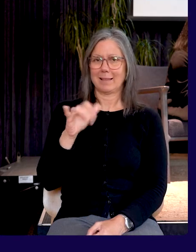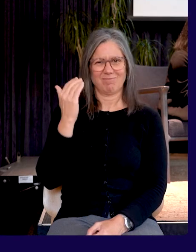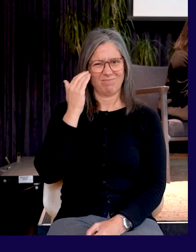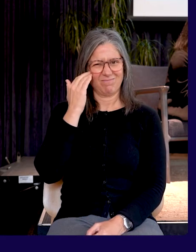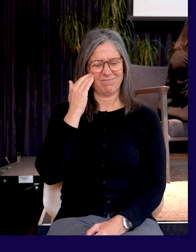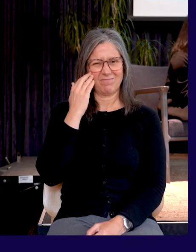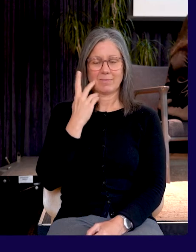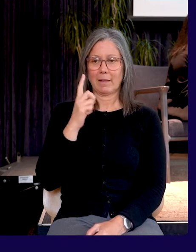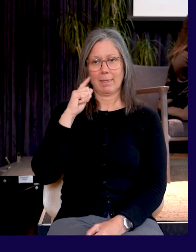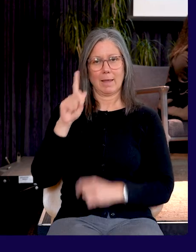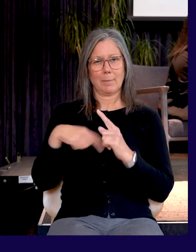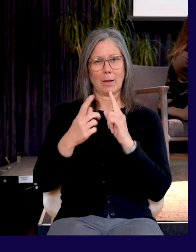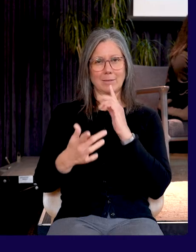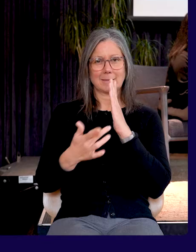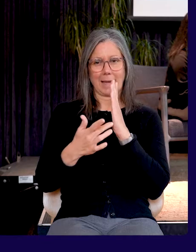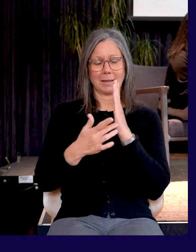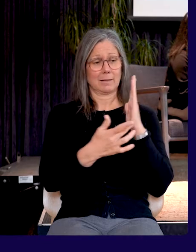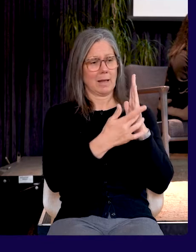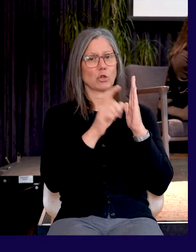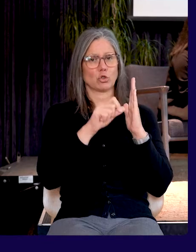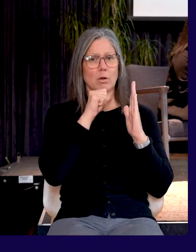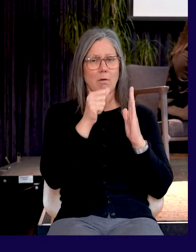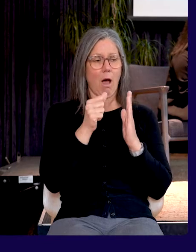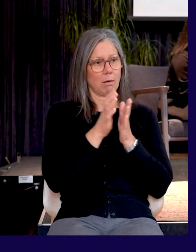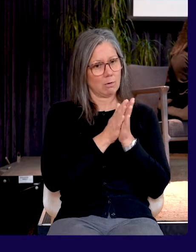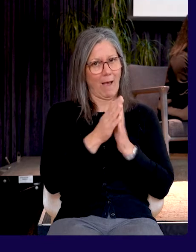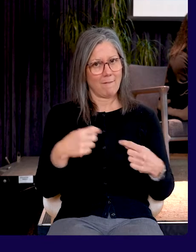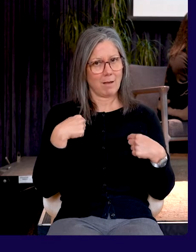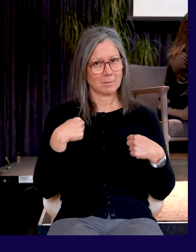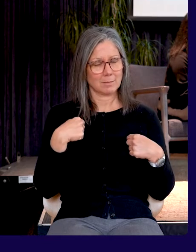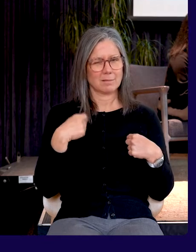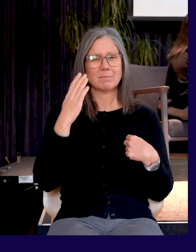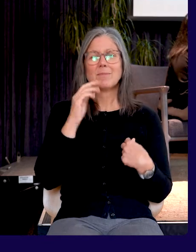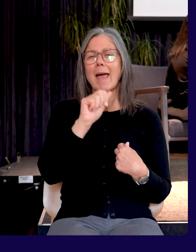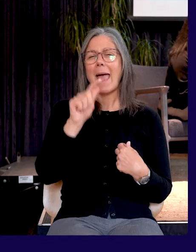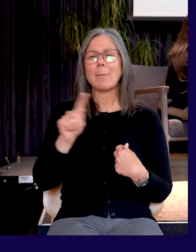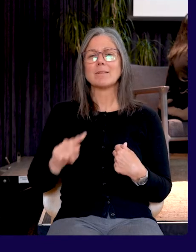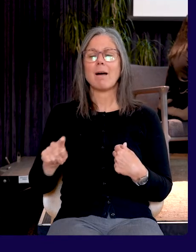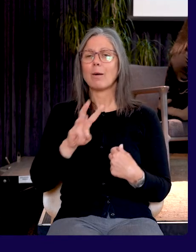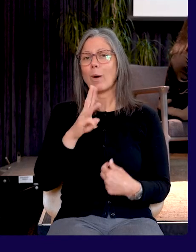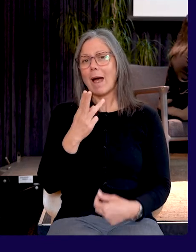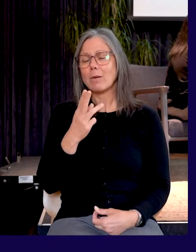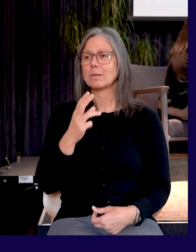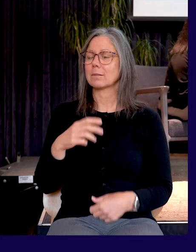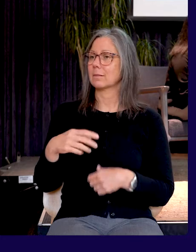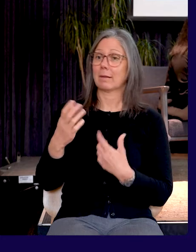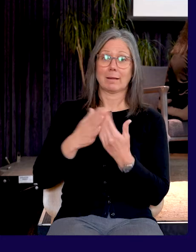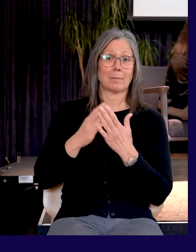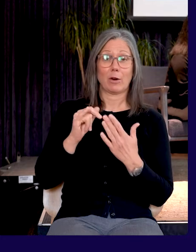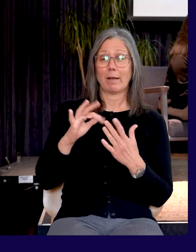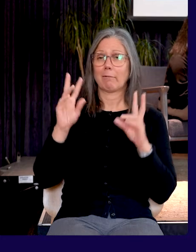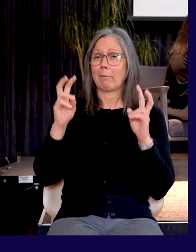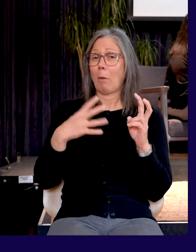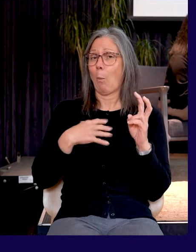going back to tech shouldn't be driving us in an Amazon warehouse, in a white-collar job on a computer.